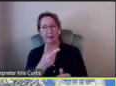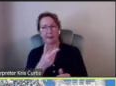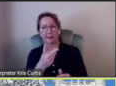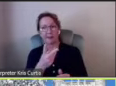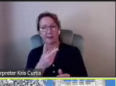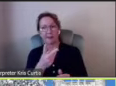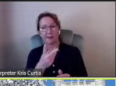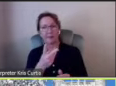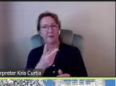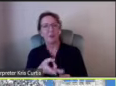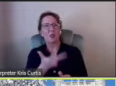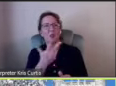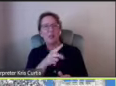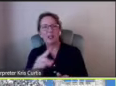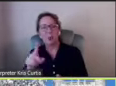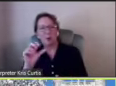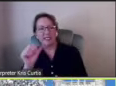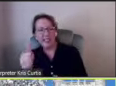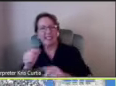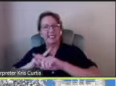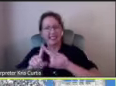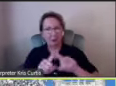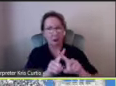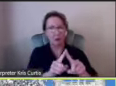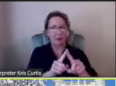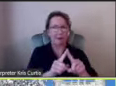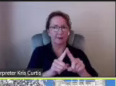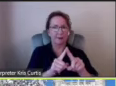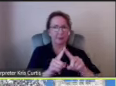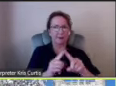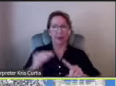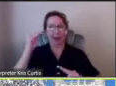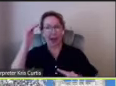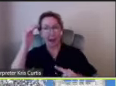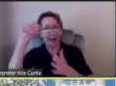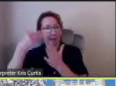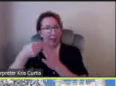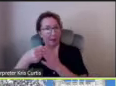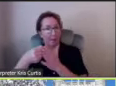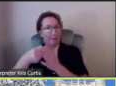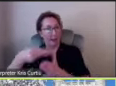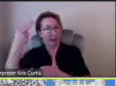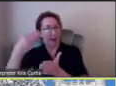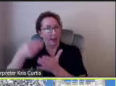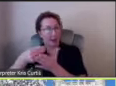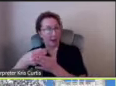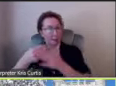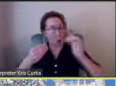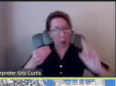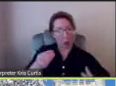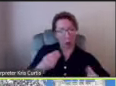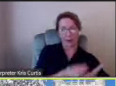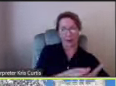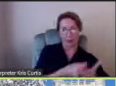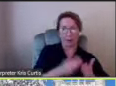factor of 3 to 10 differences between the highest income and the lowest income households in several of these cities. And tracking